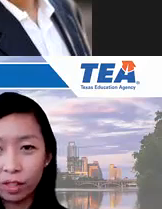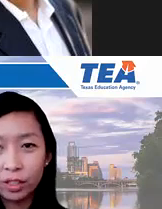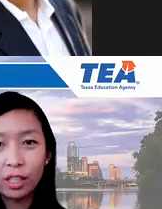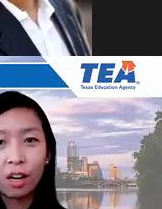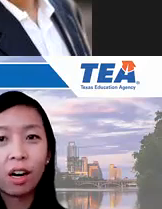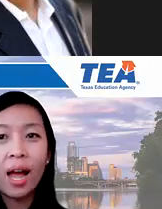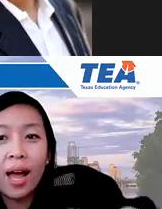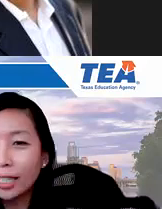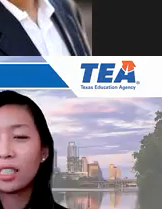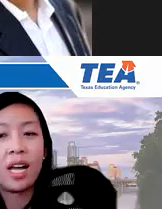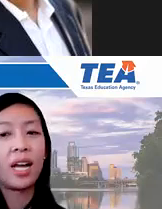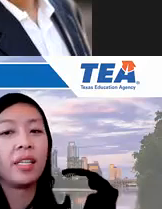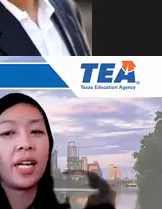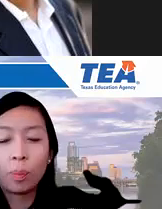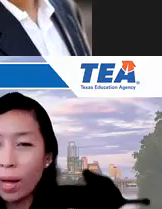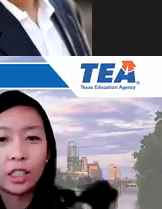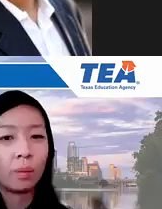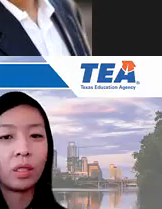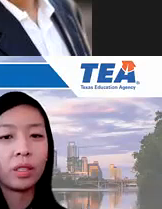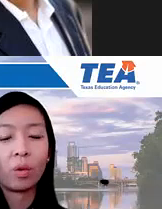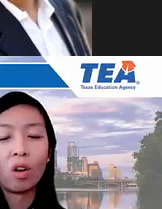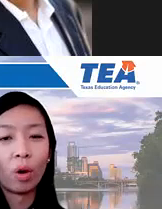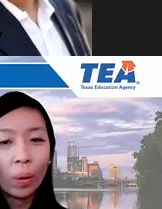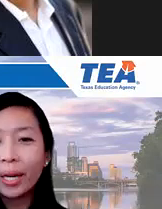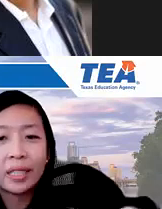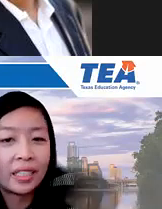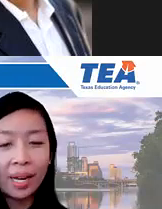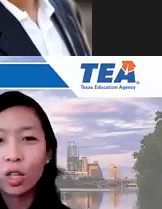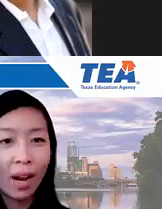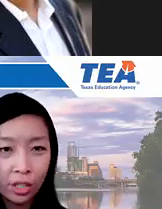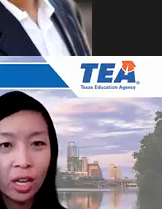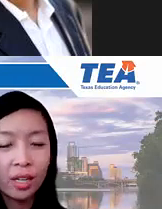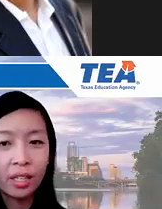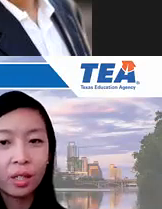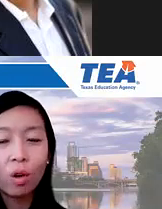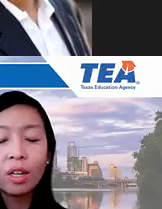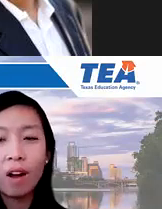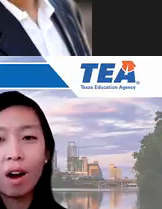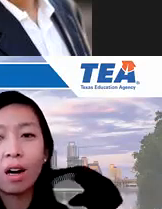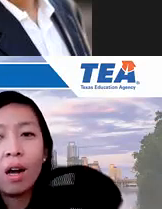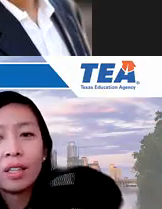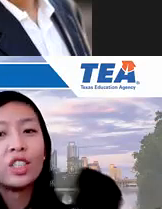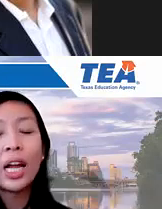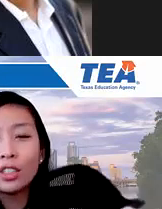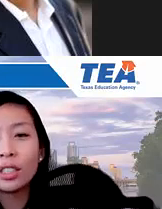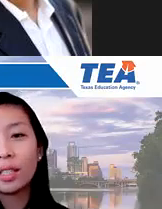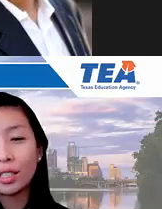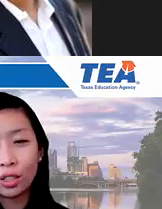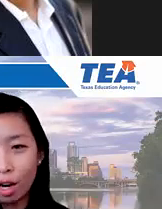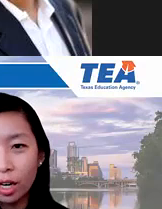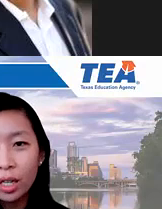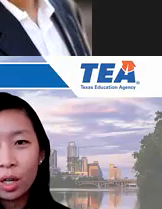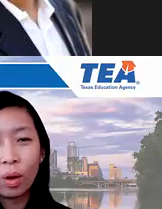our efforts are as aligned as possible. You know, we're all rowing in the same direction. And the goal of these changes to